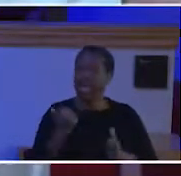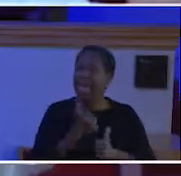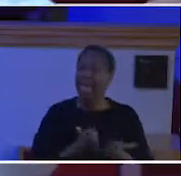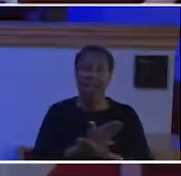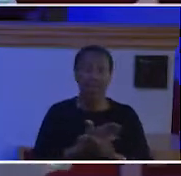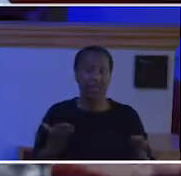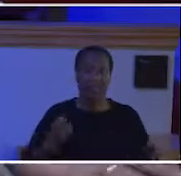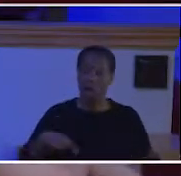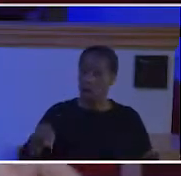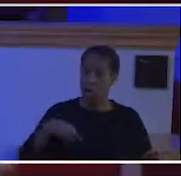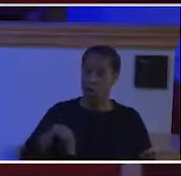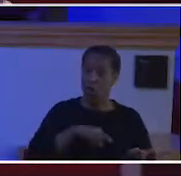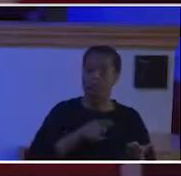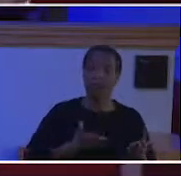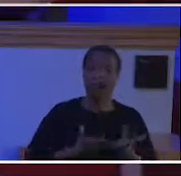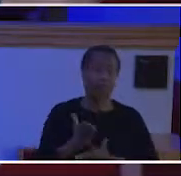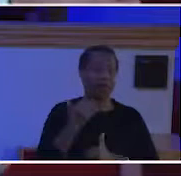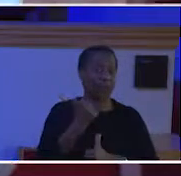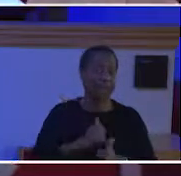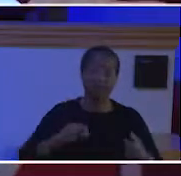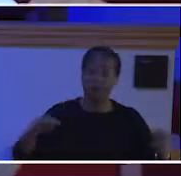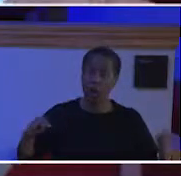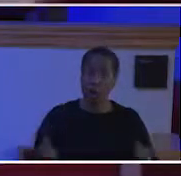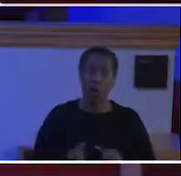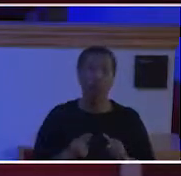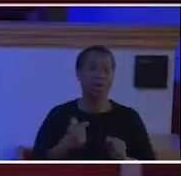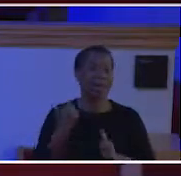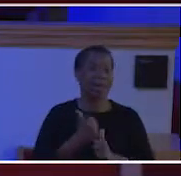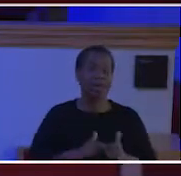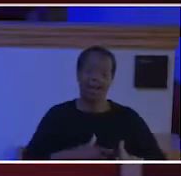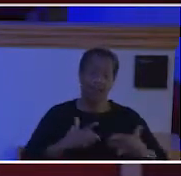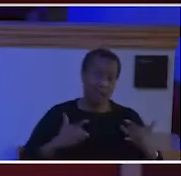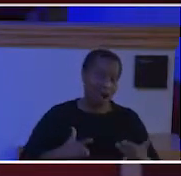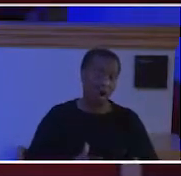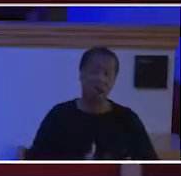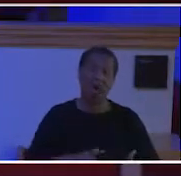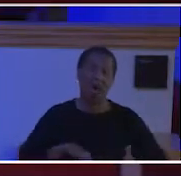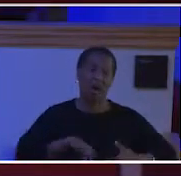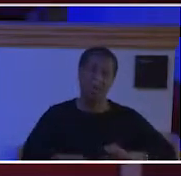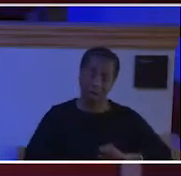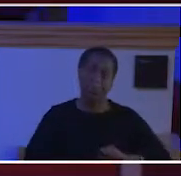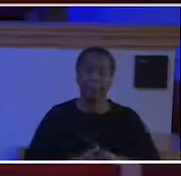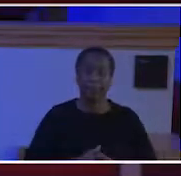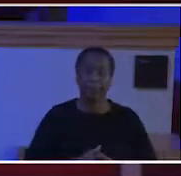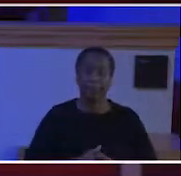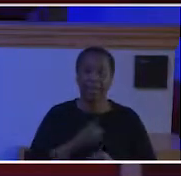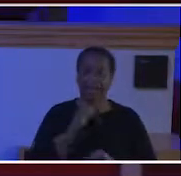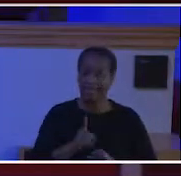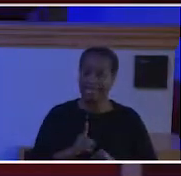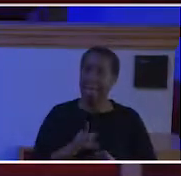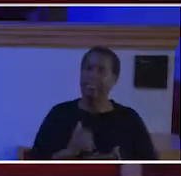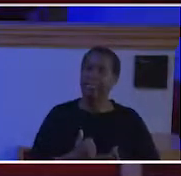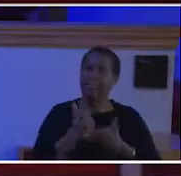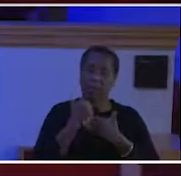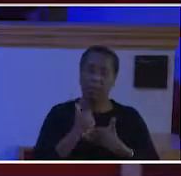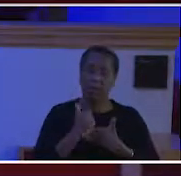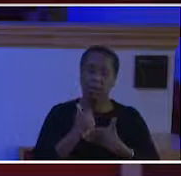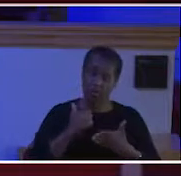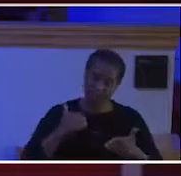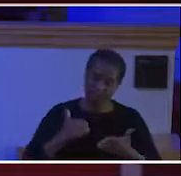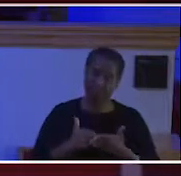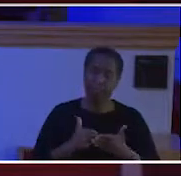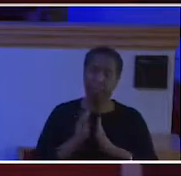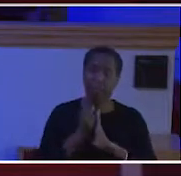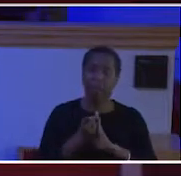Everything you've ever gone through, every hurt, every hardship, was bringing you to a moment of